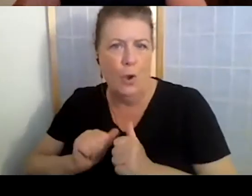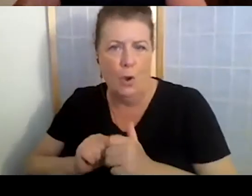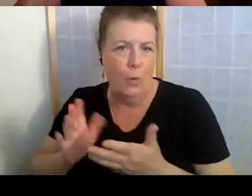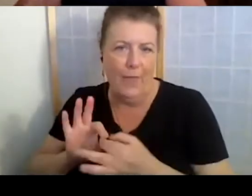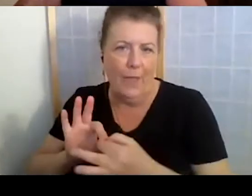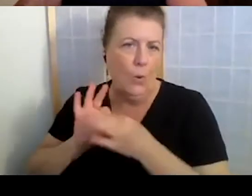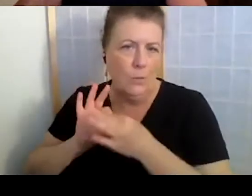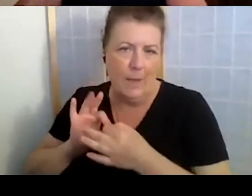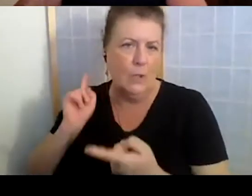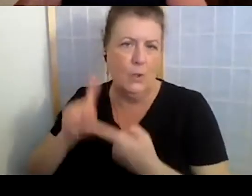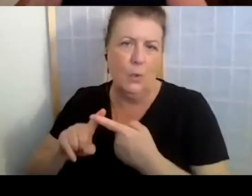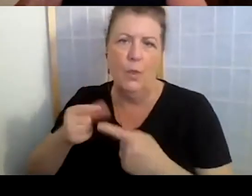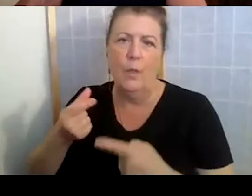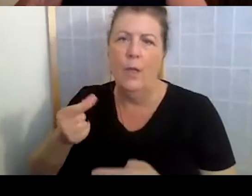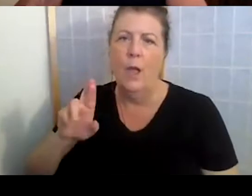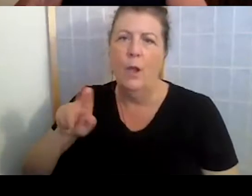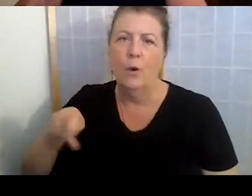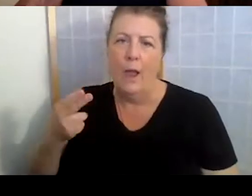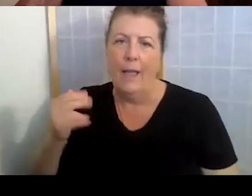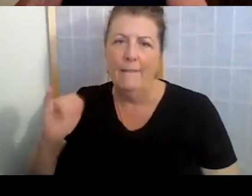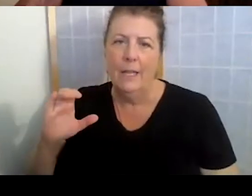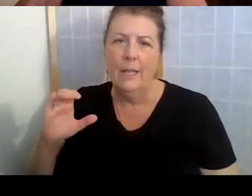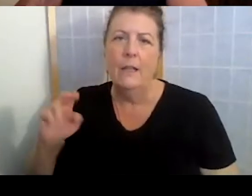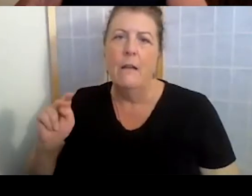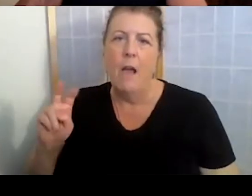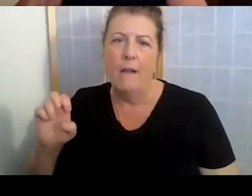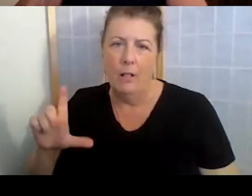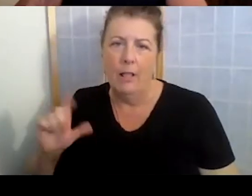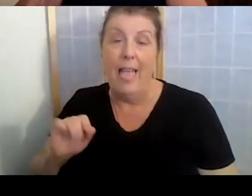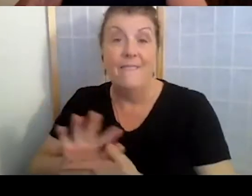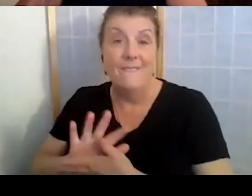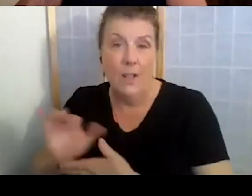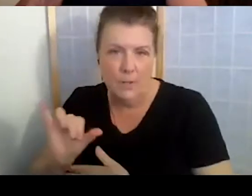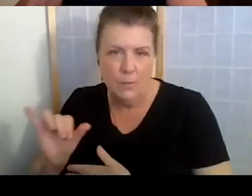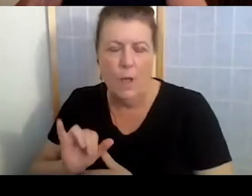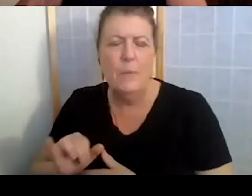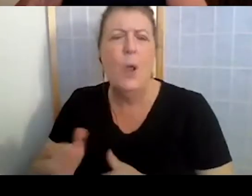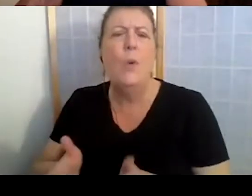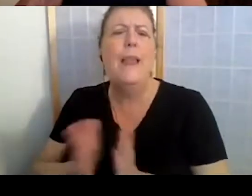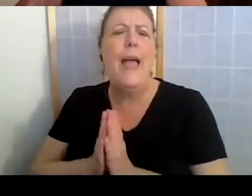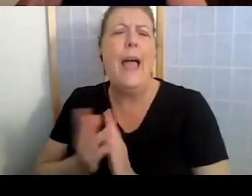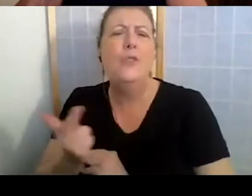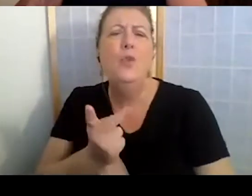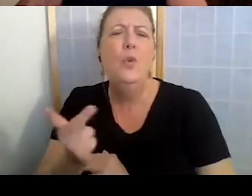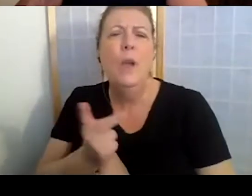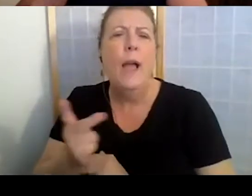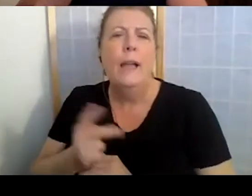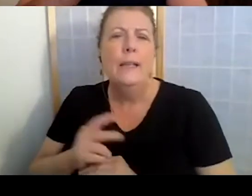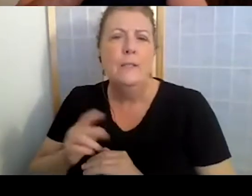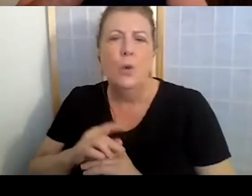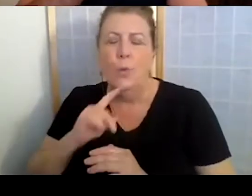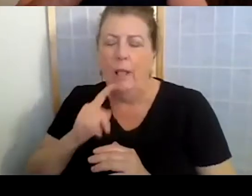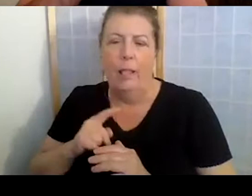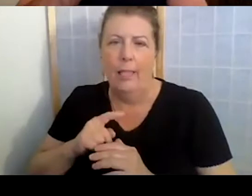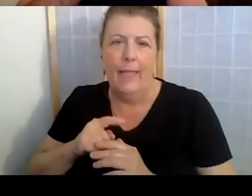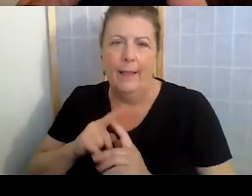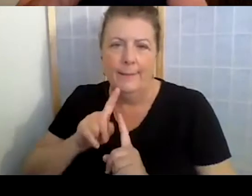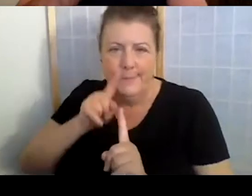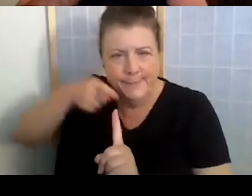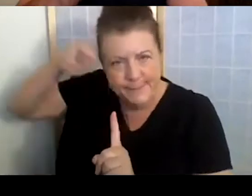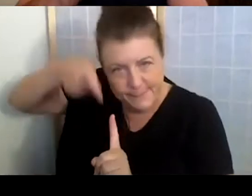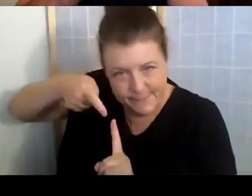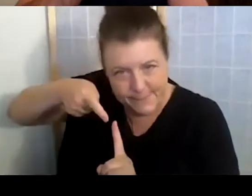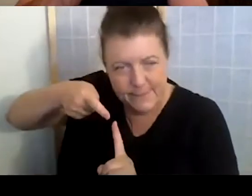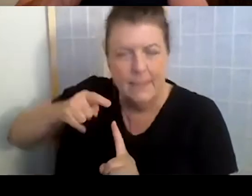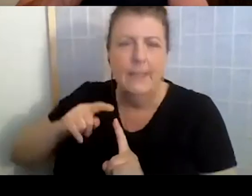film as well. And I wanted to ask you guys sort of a in the weeds question. And then we can zoom out and talk geopolitics if we want to.